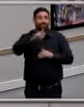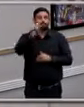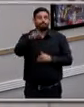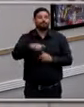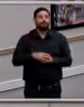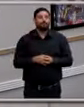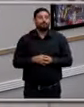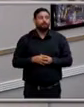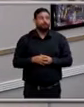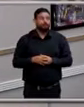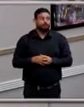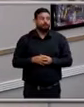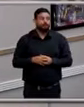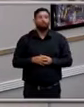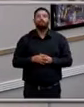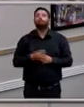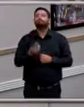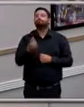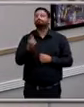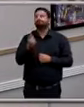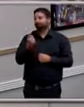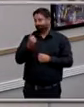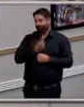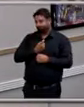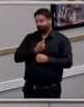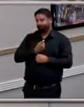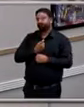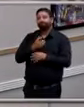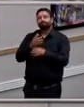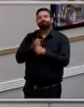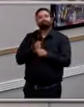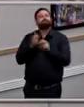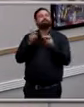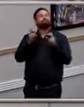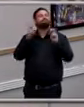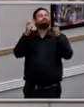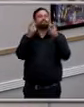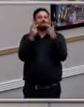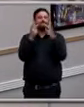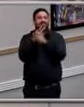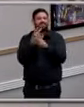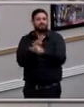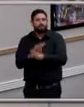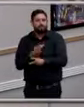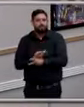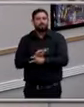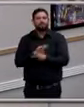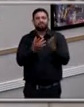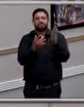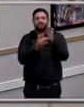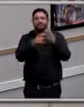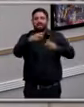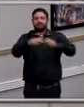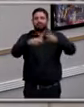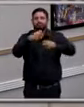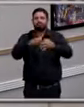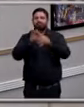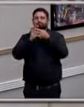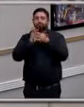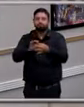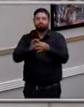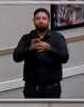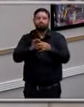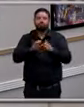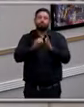The question that I've received has to do with troubleshooting some technological issues having to do with a child's